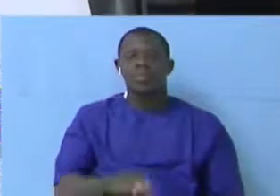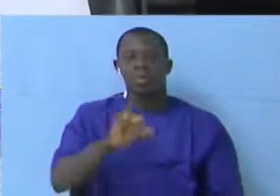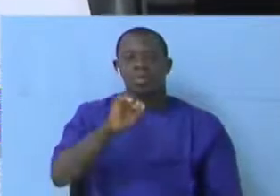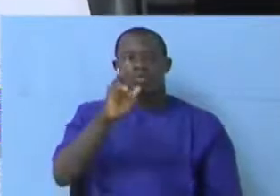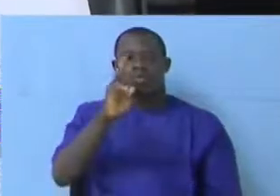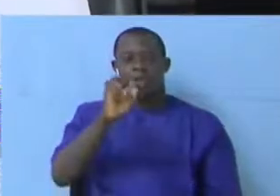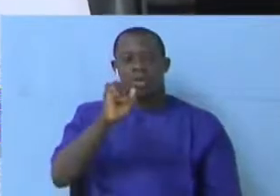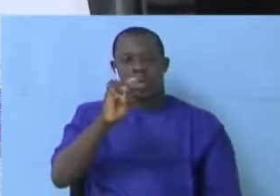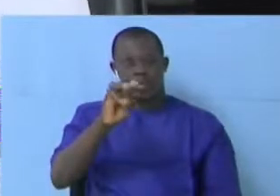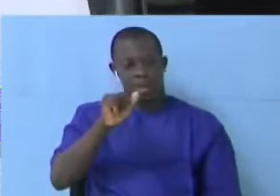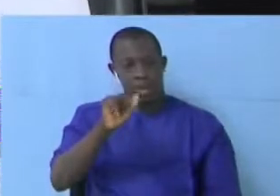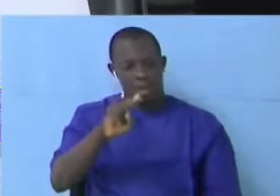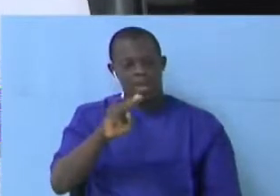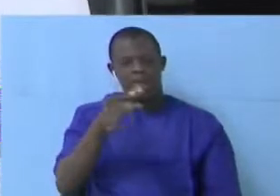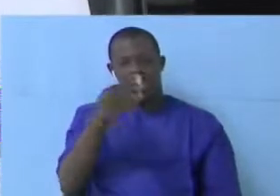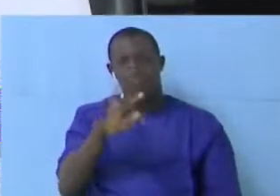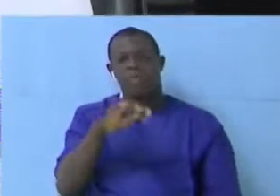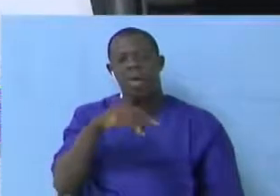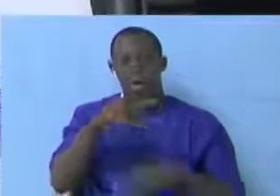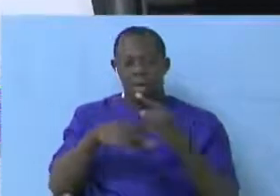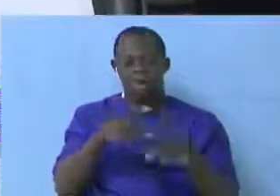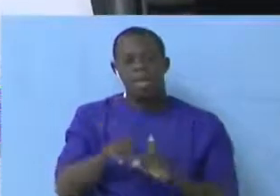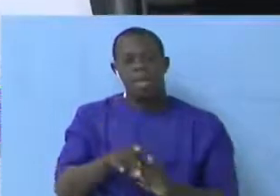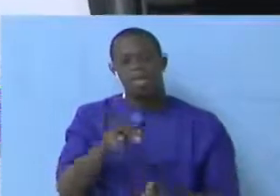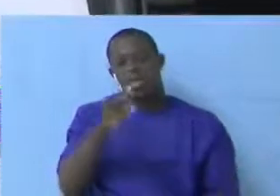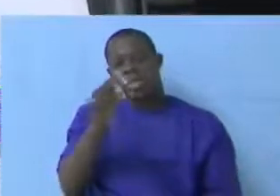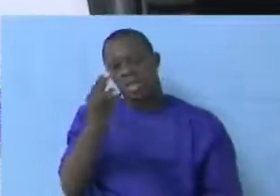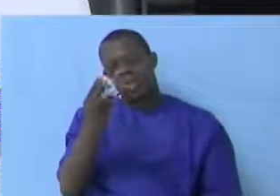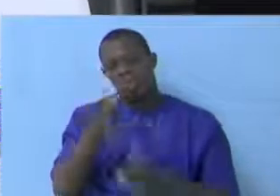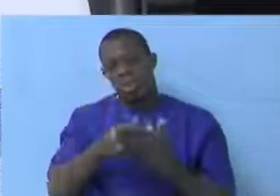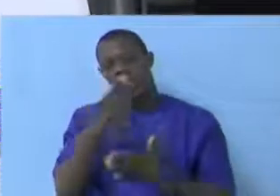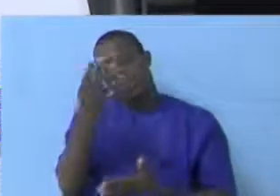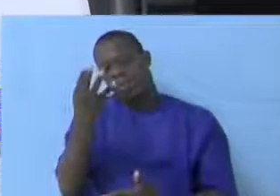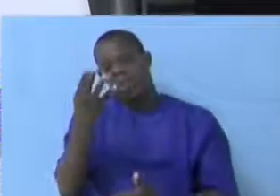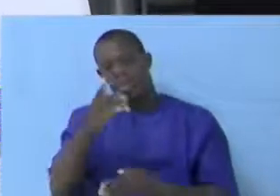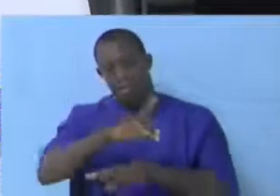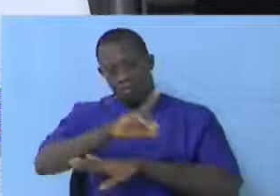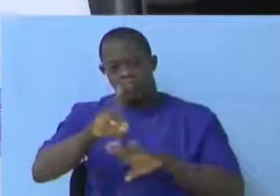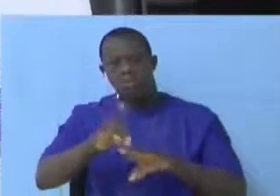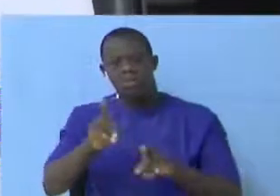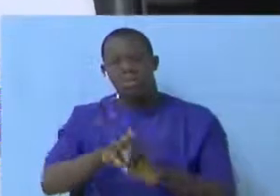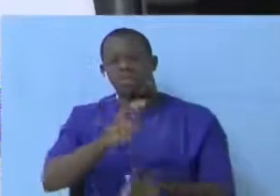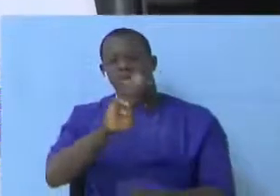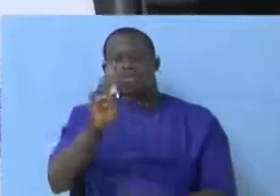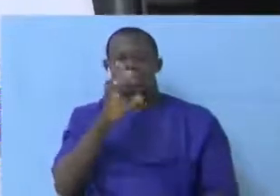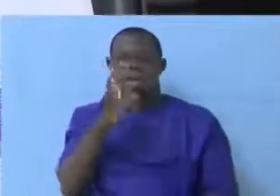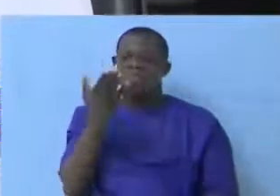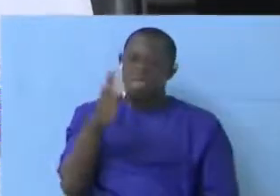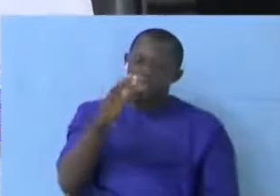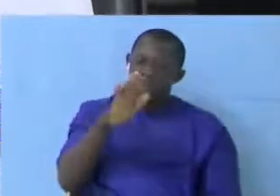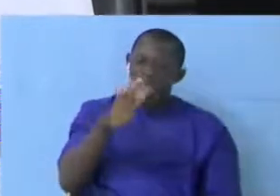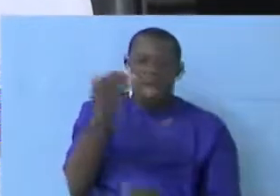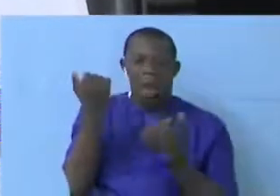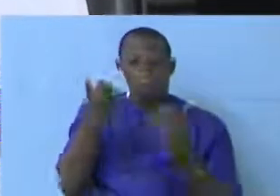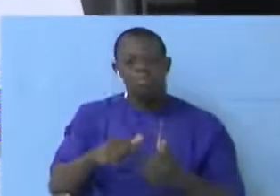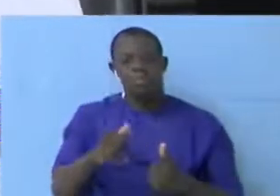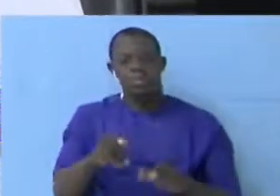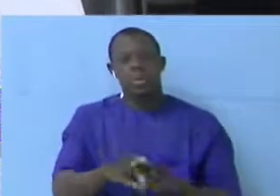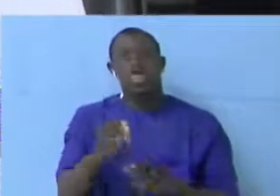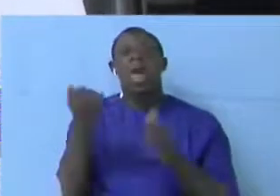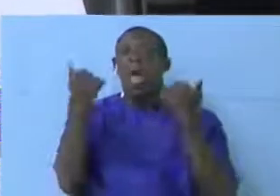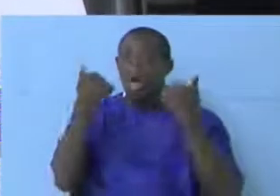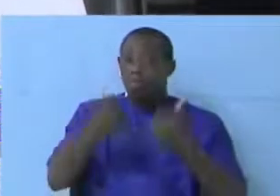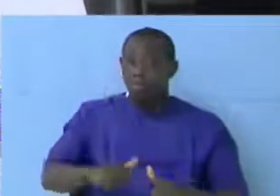if it is about 3 to 4 places, it's a probability la no. You cannot say it. You cannot say